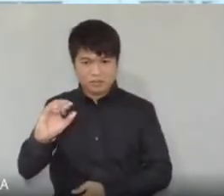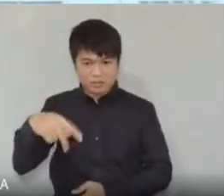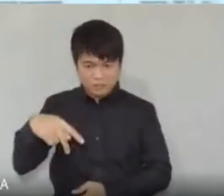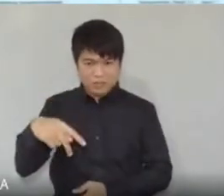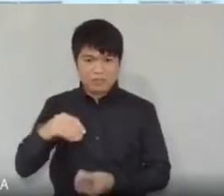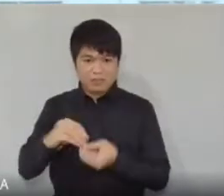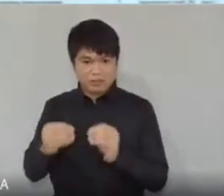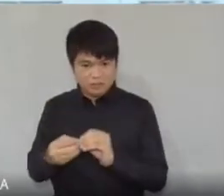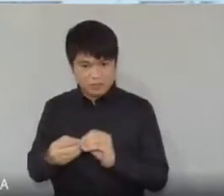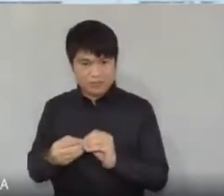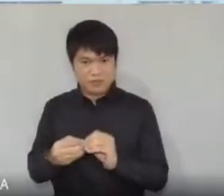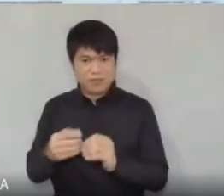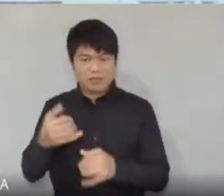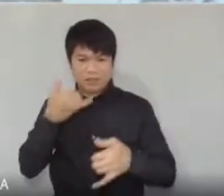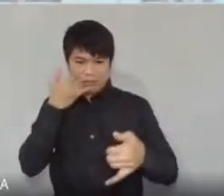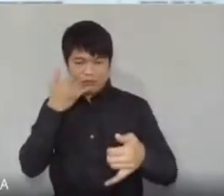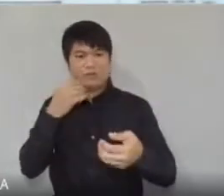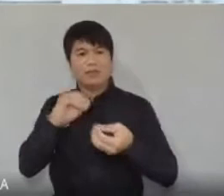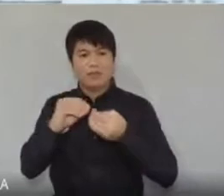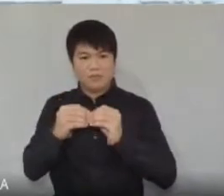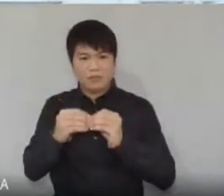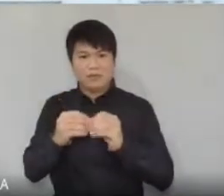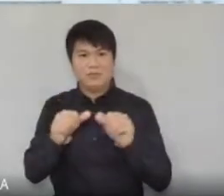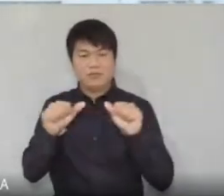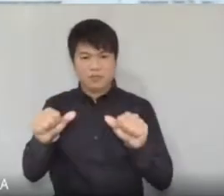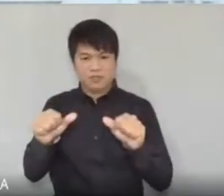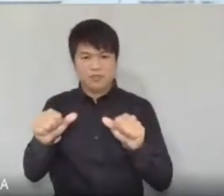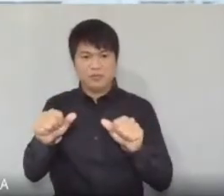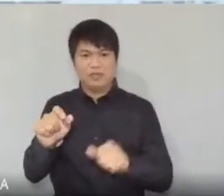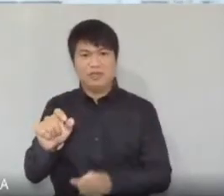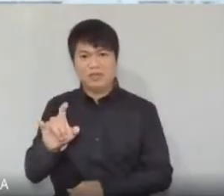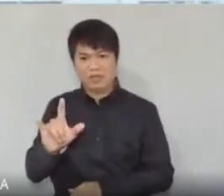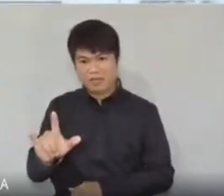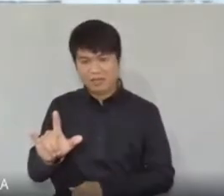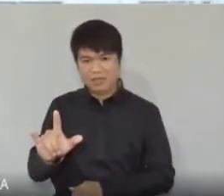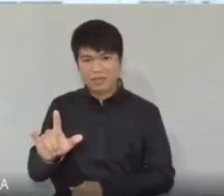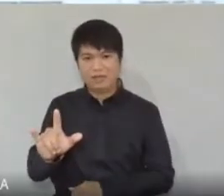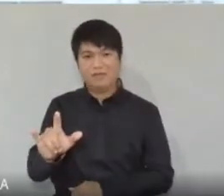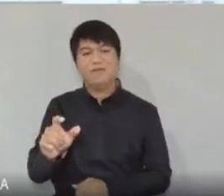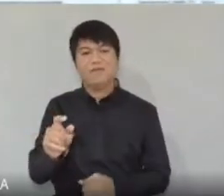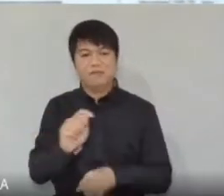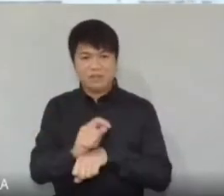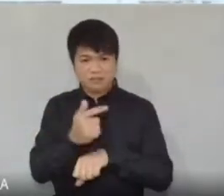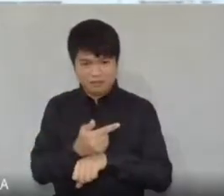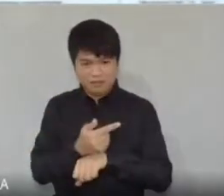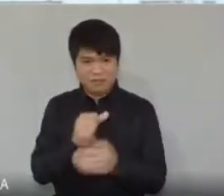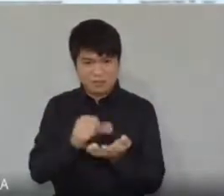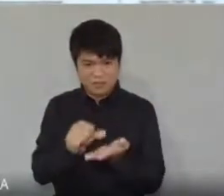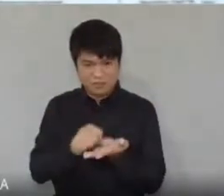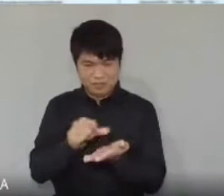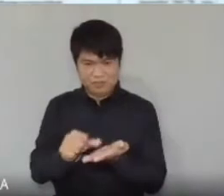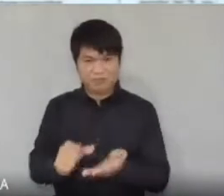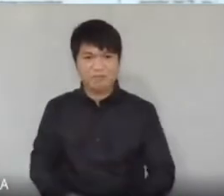so we want this. What is the management? Just as I say, the service phones